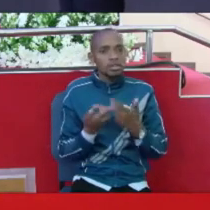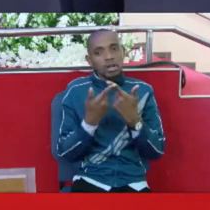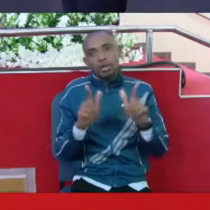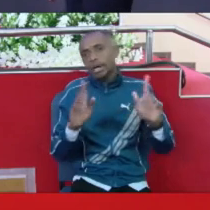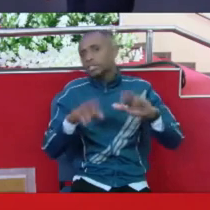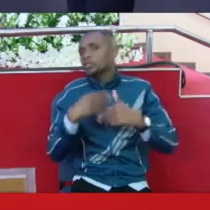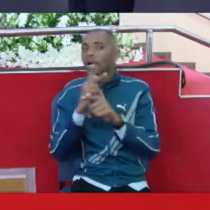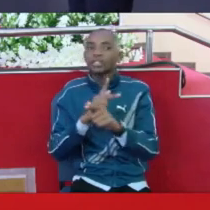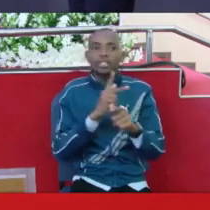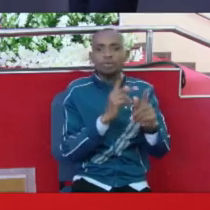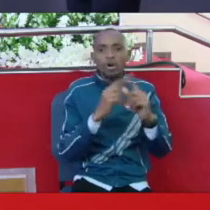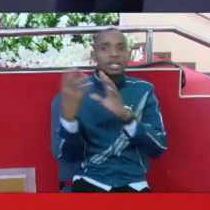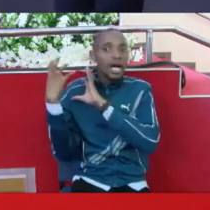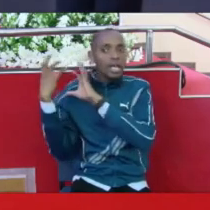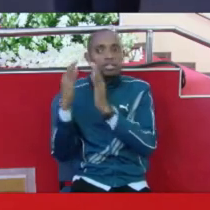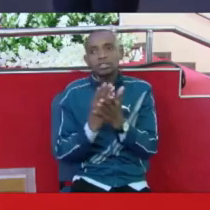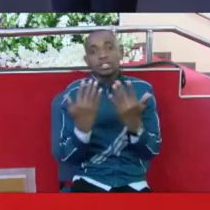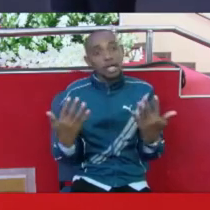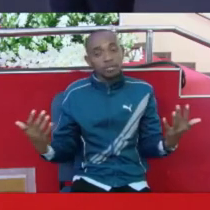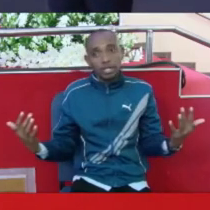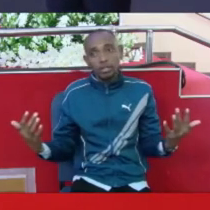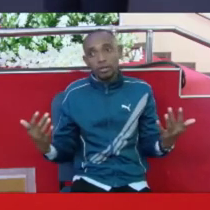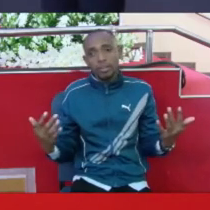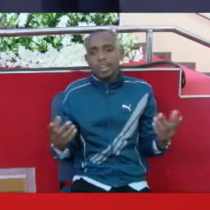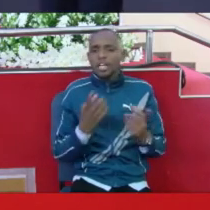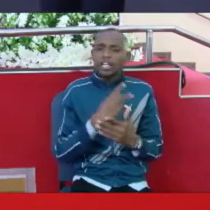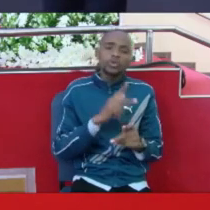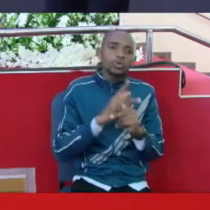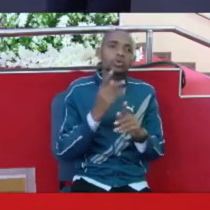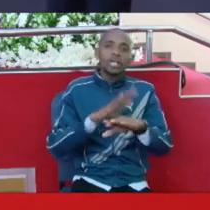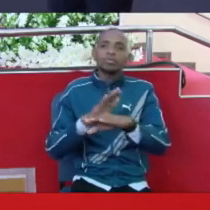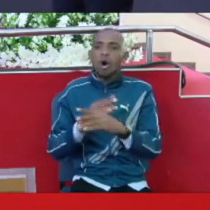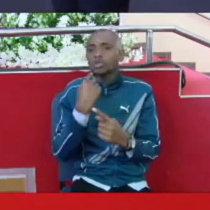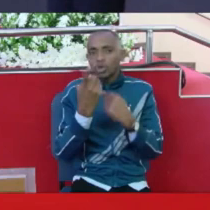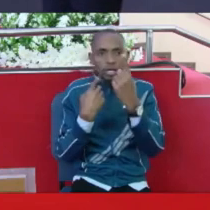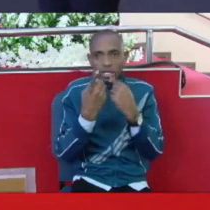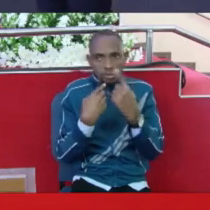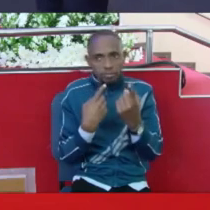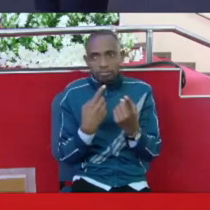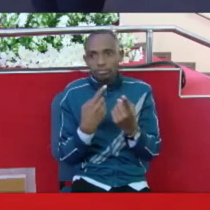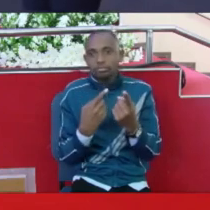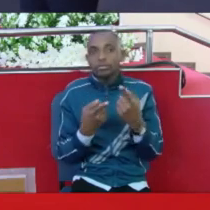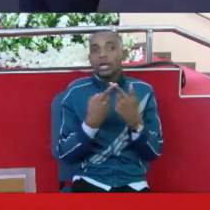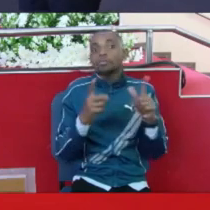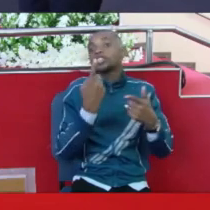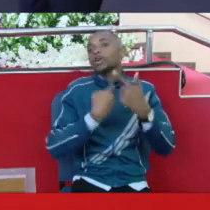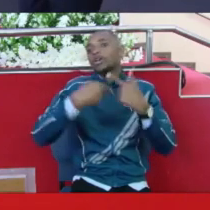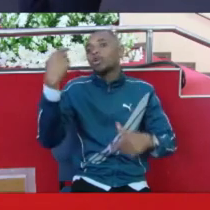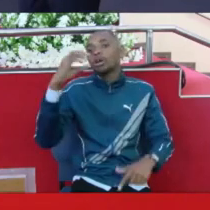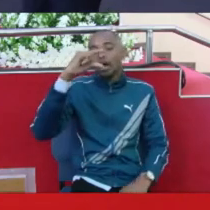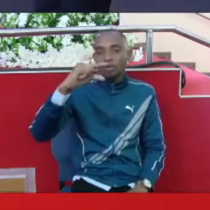on carrying something and keep on talking, but that you are the conqueror of